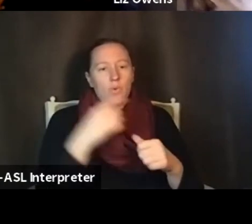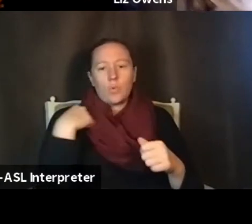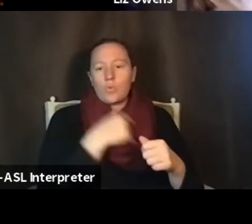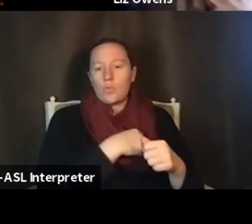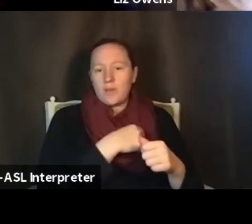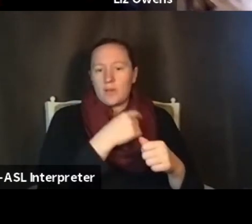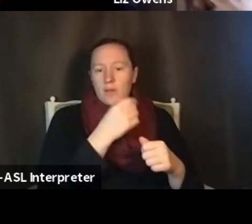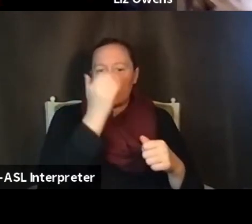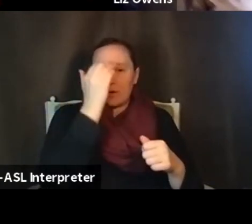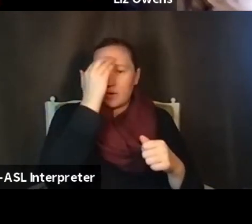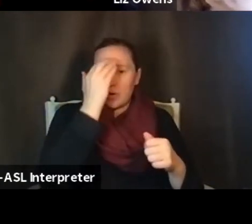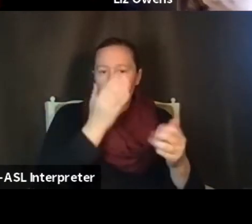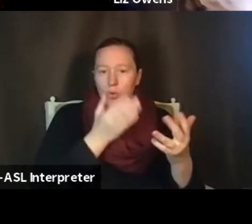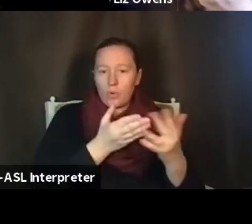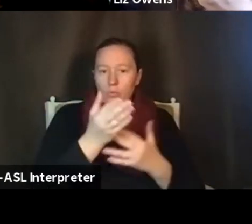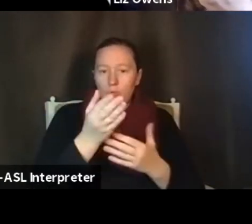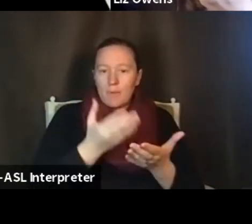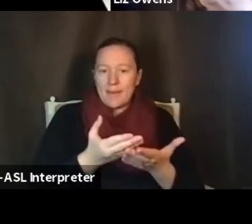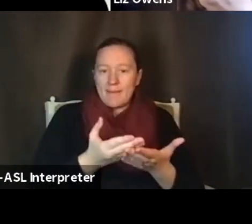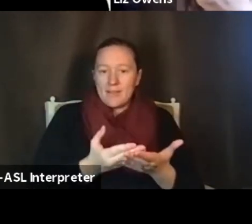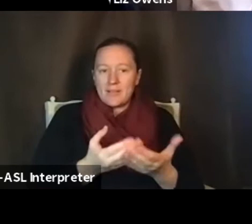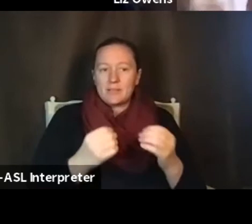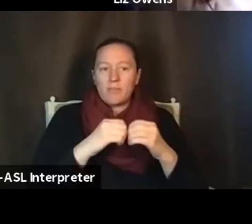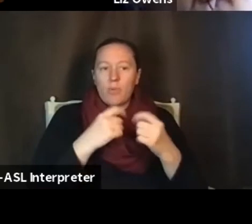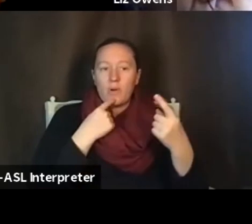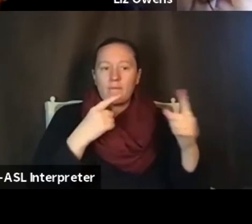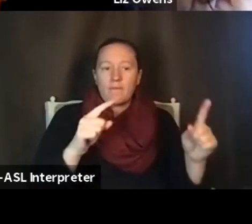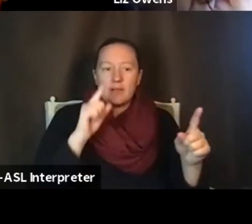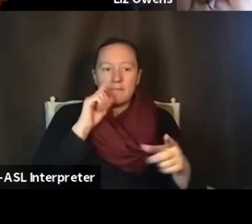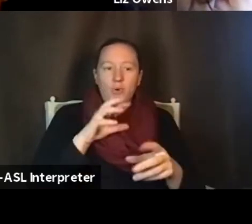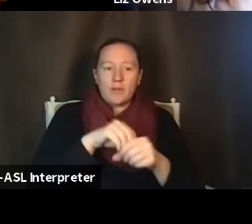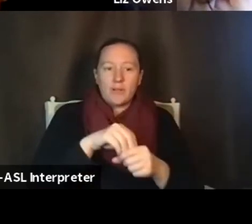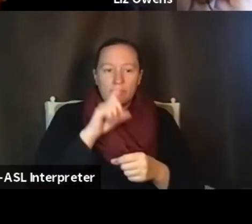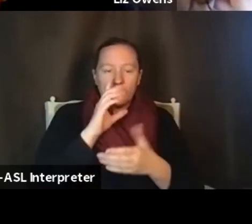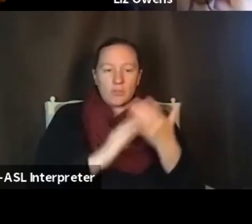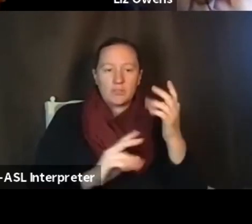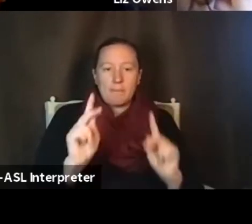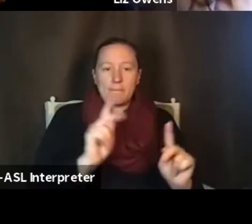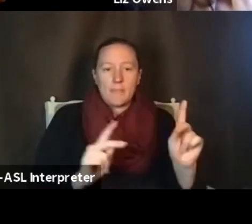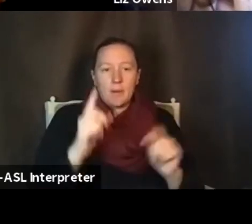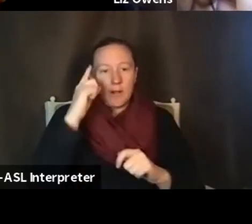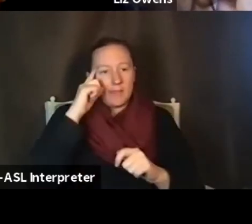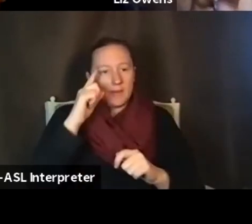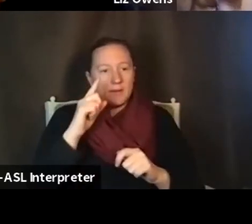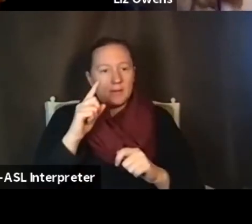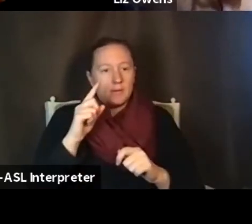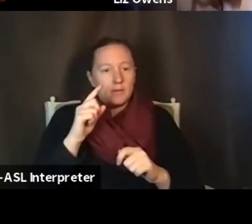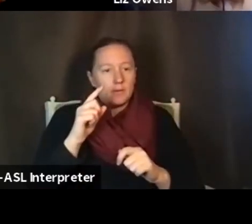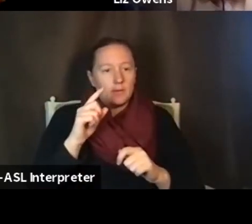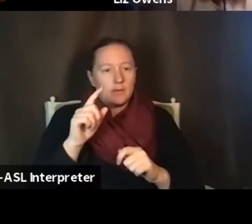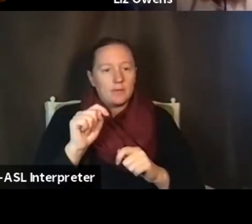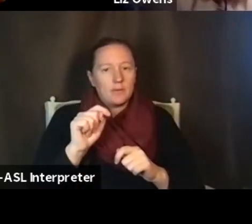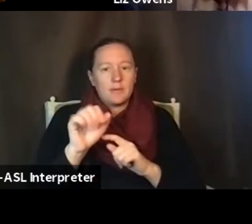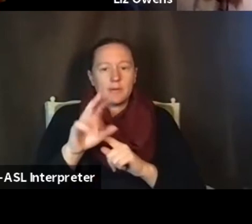effective, often more effective in terms of engagement for some populations. So I think there's, you know, the task force and the